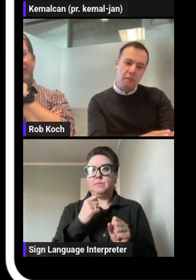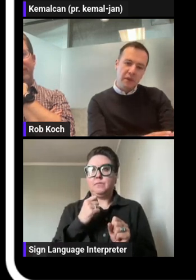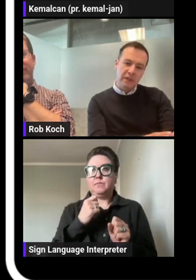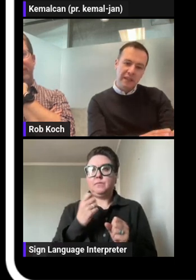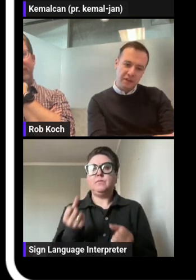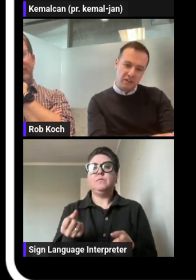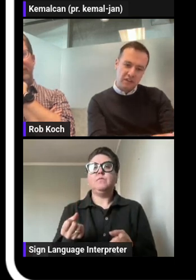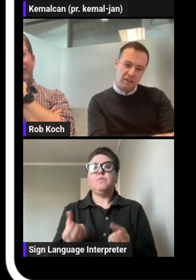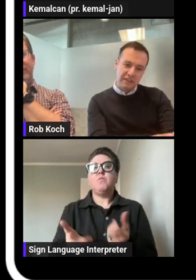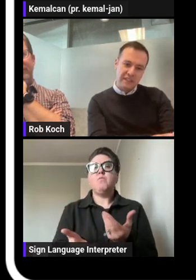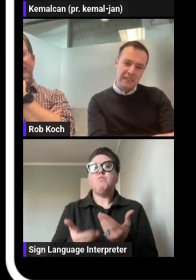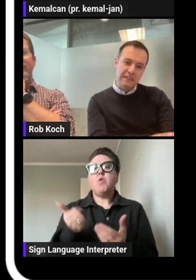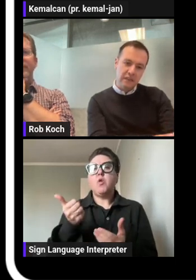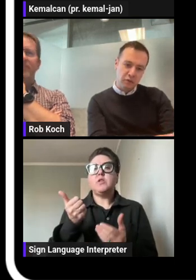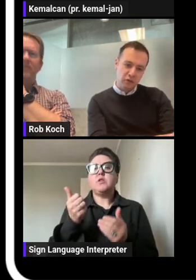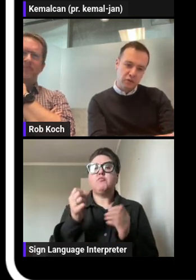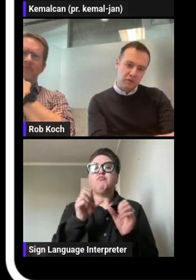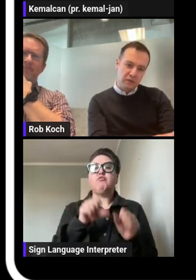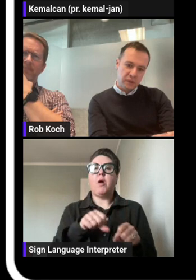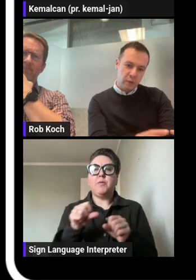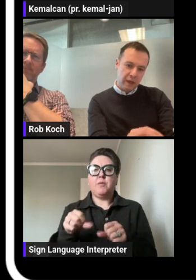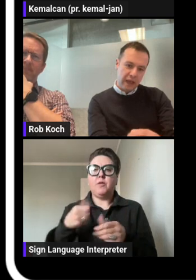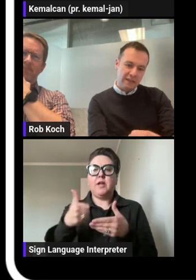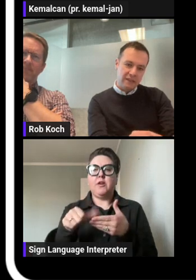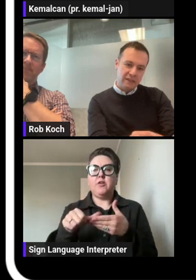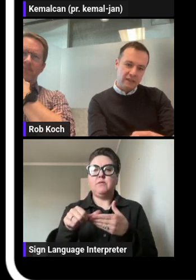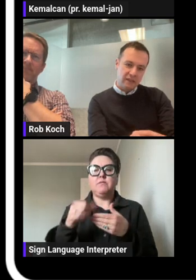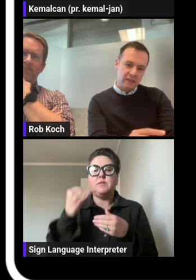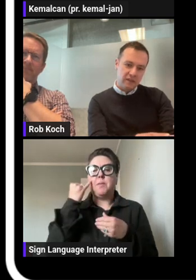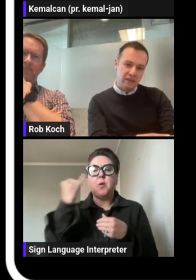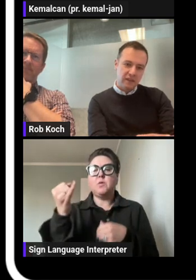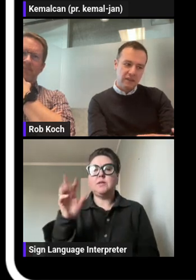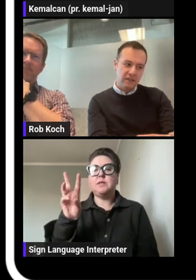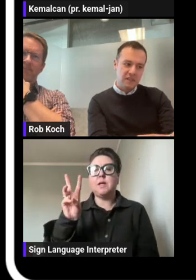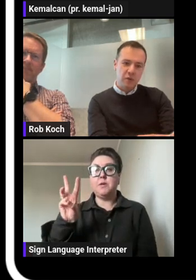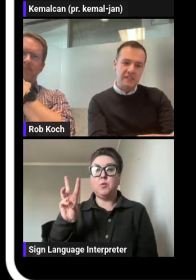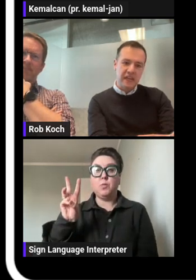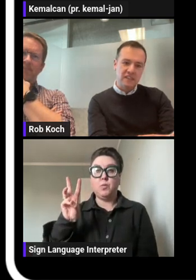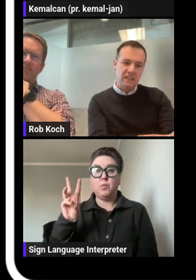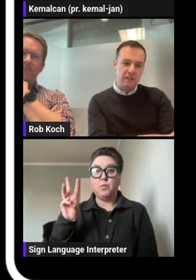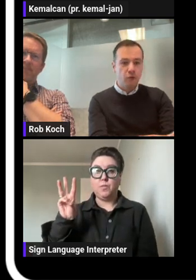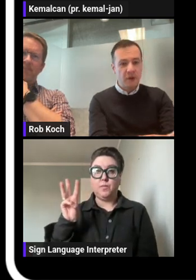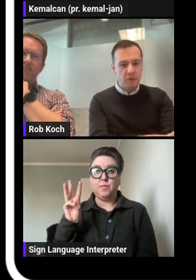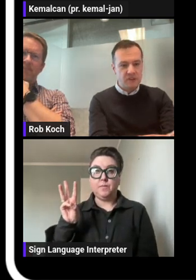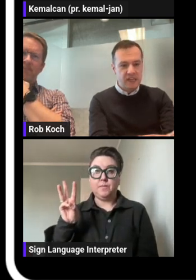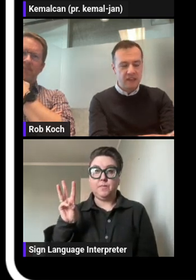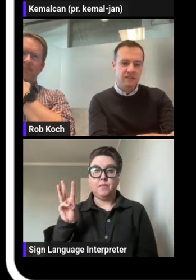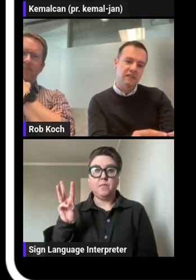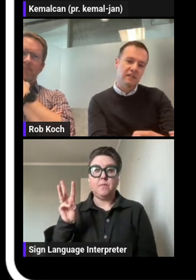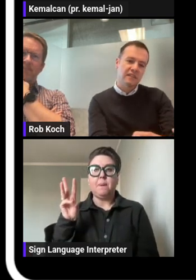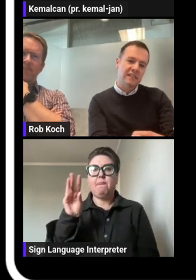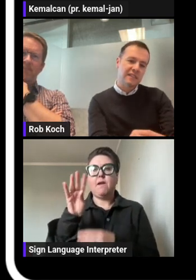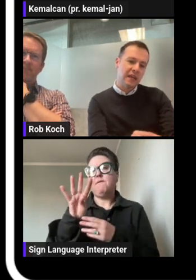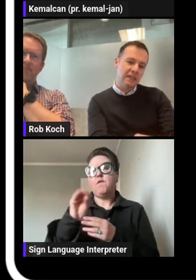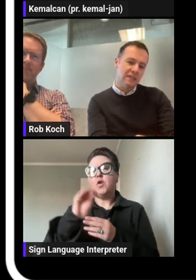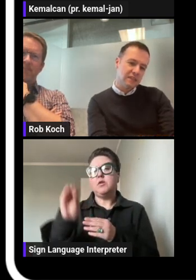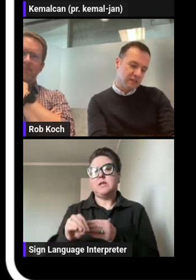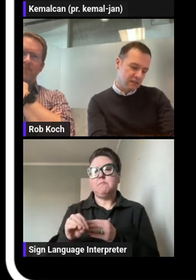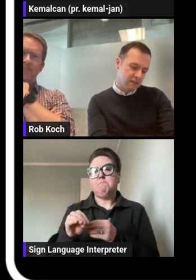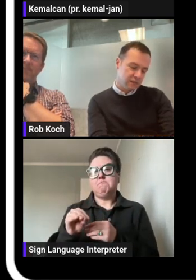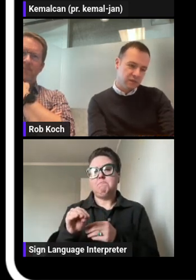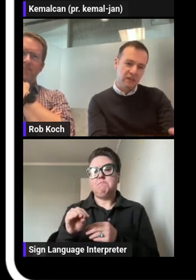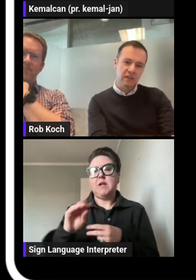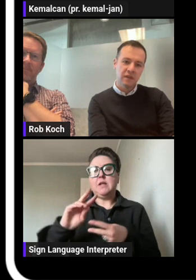most probable letter, let's say W, and its percentage is like 40%.